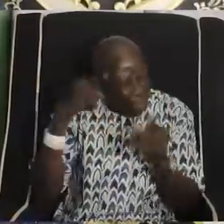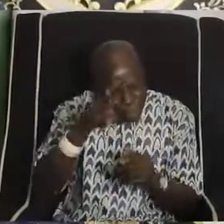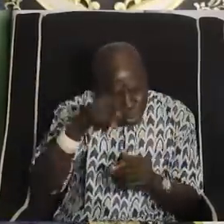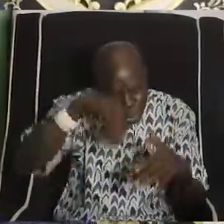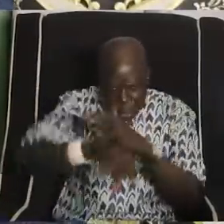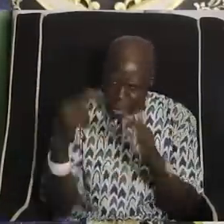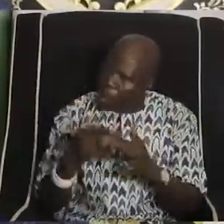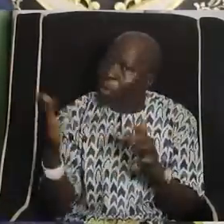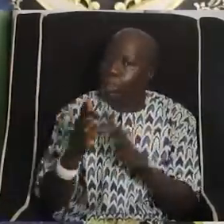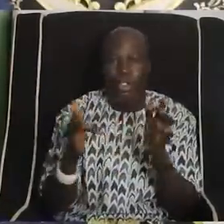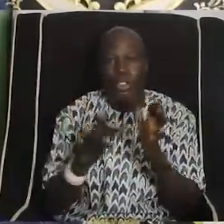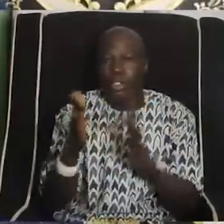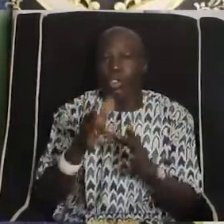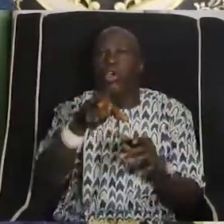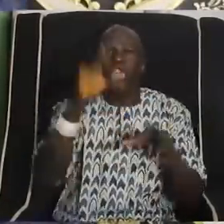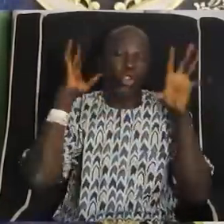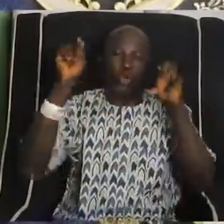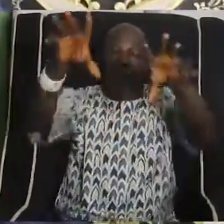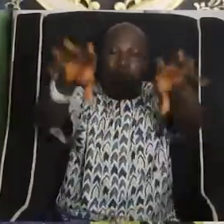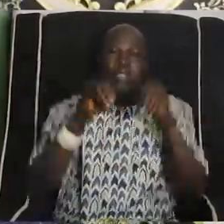you. In the name of Jesus.